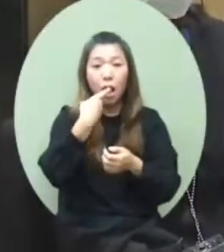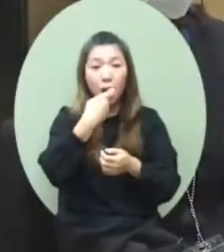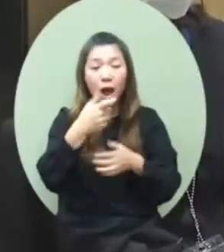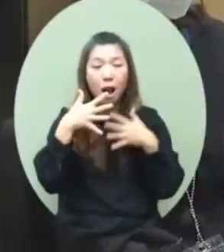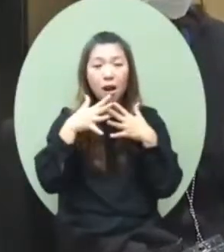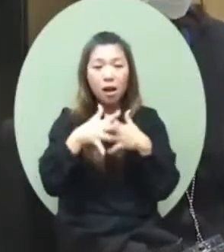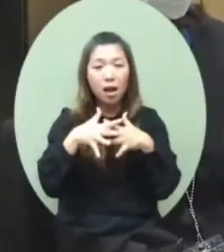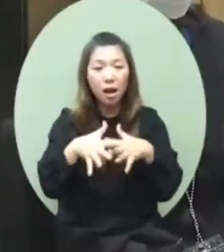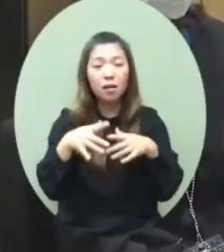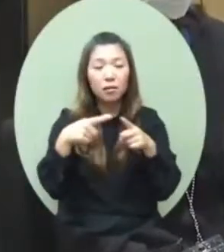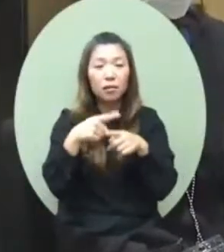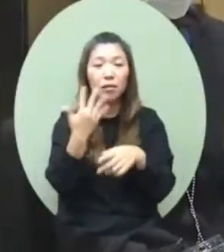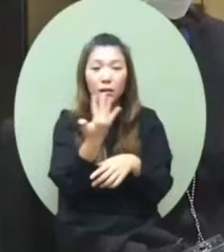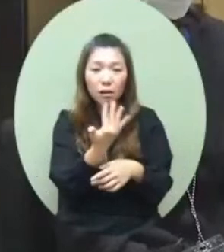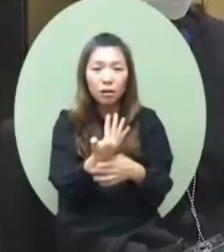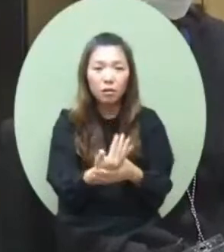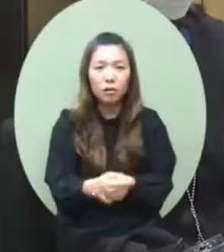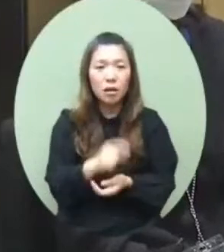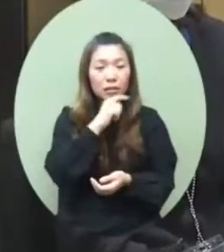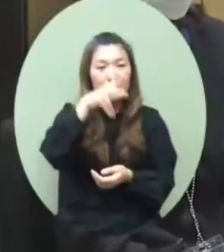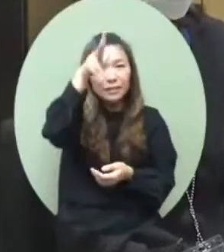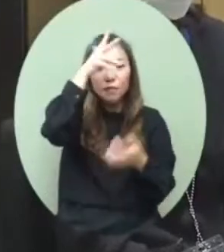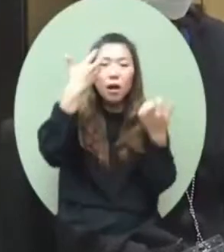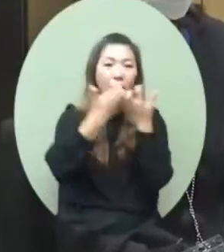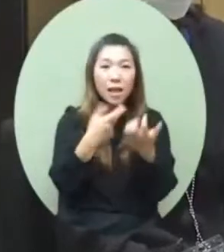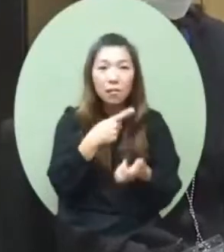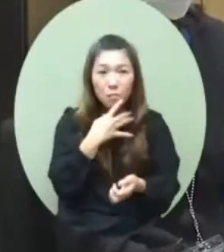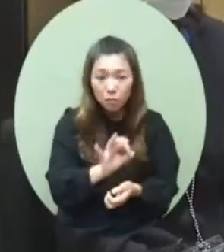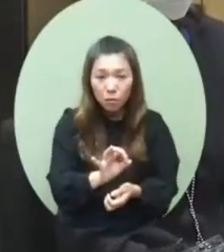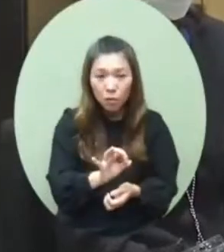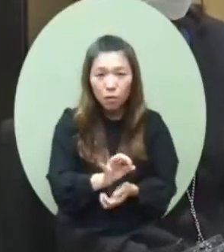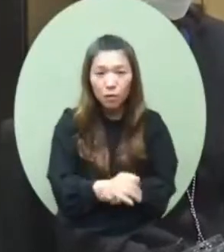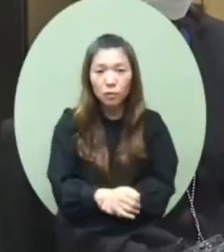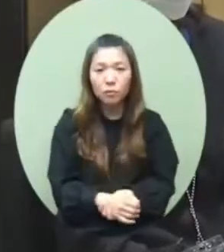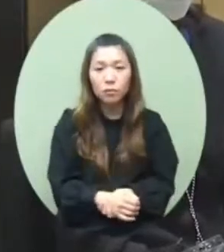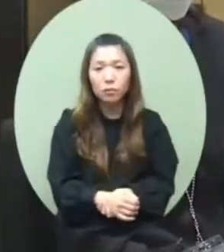What economic benefits will be brought by the $20 million?